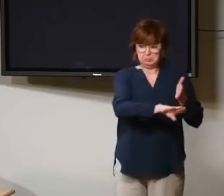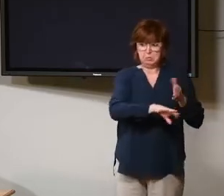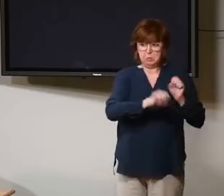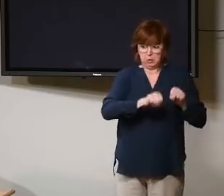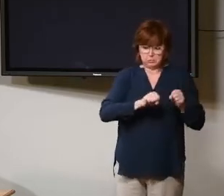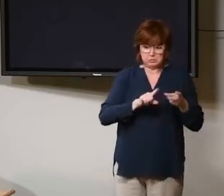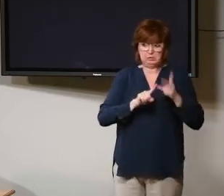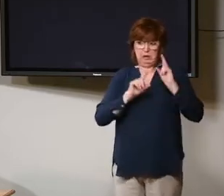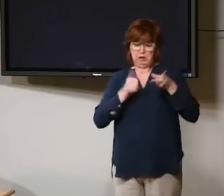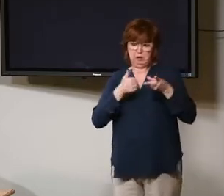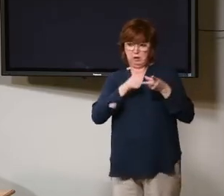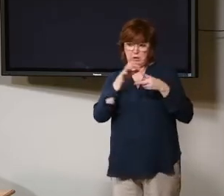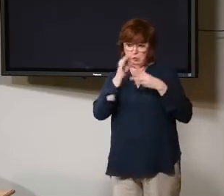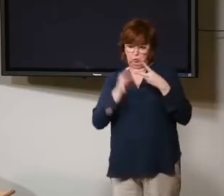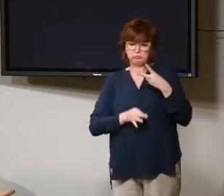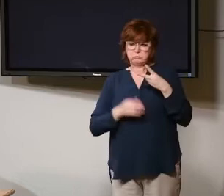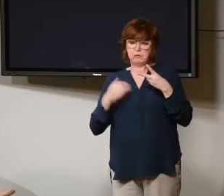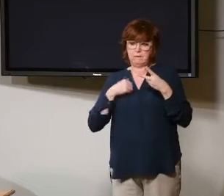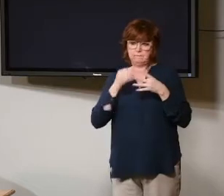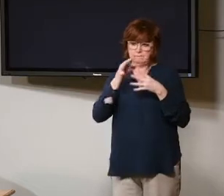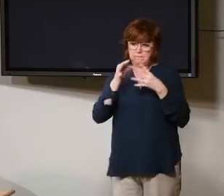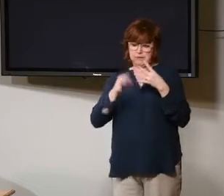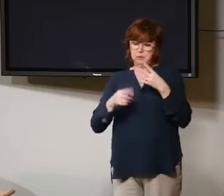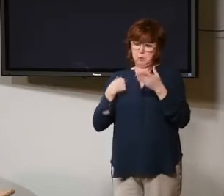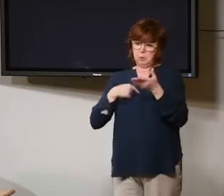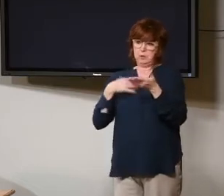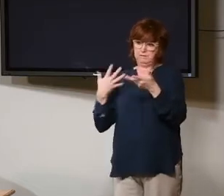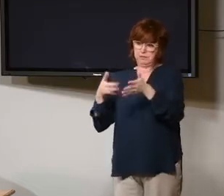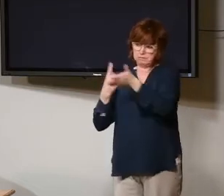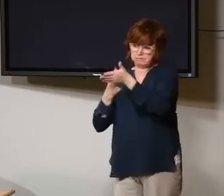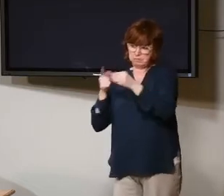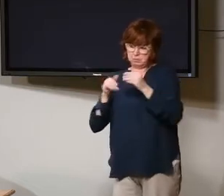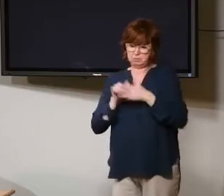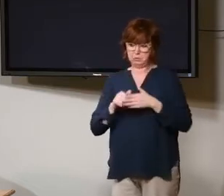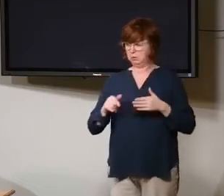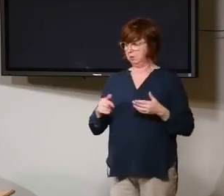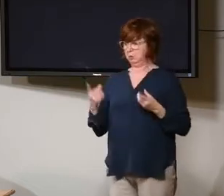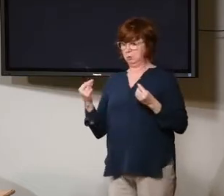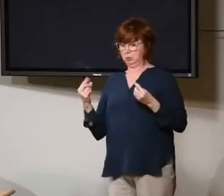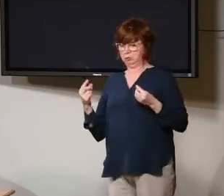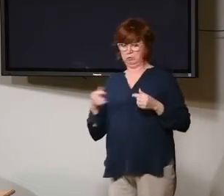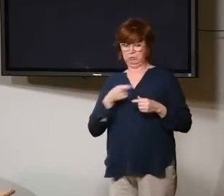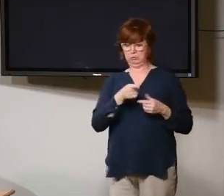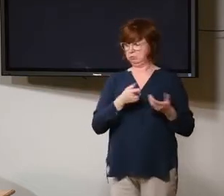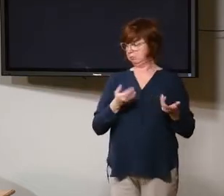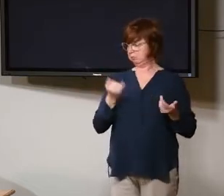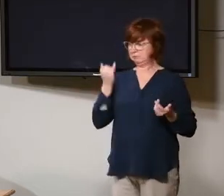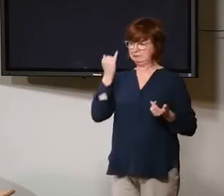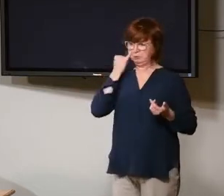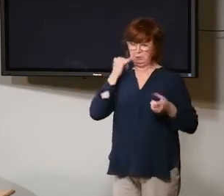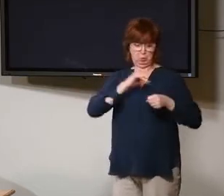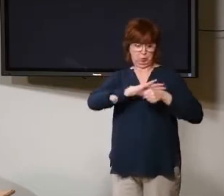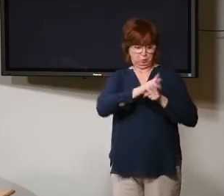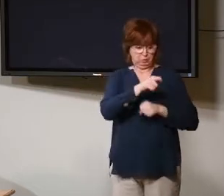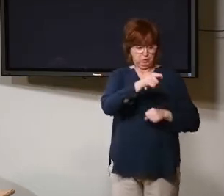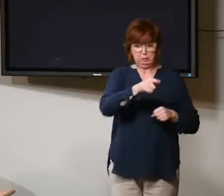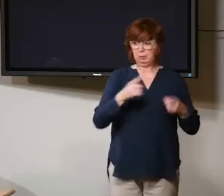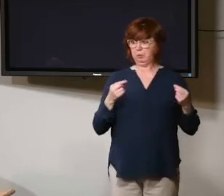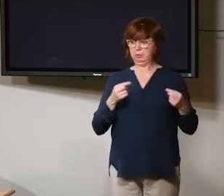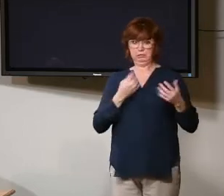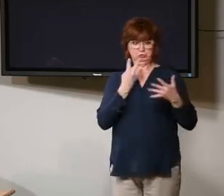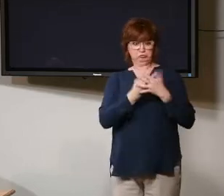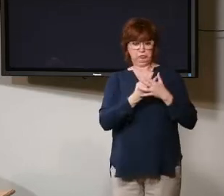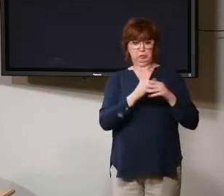on what those options could be, but there are multiple options that we're looking at on how to manage our incarcerated